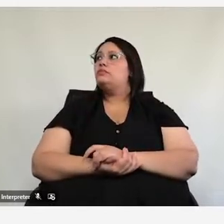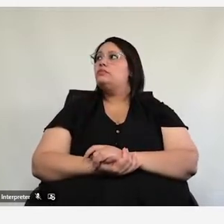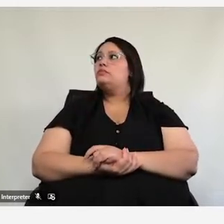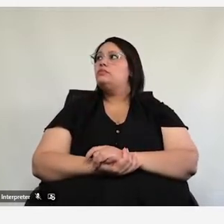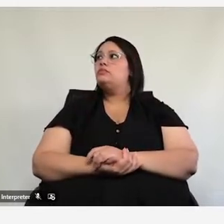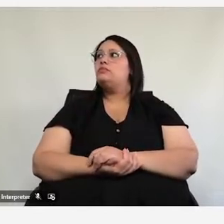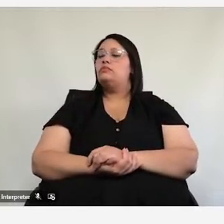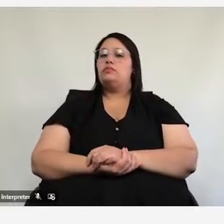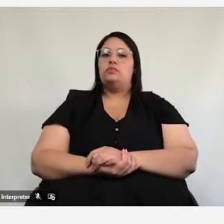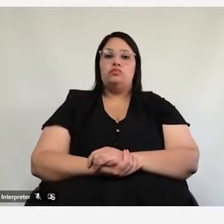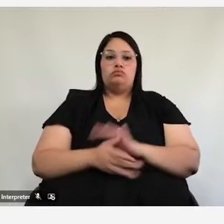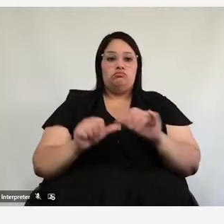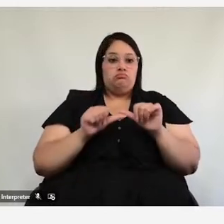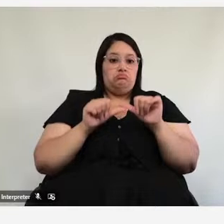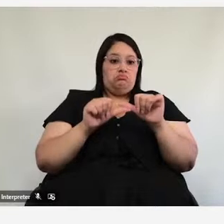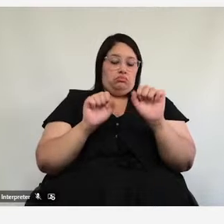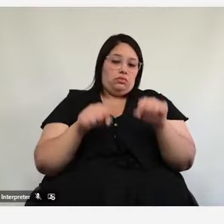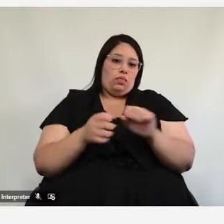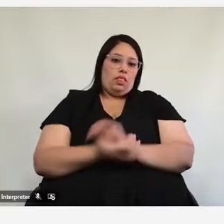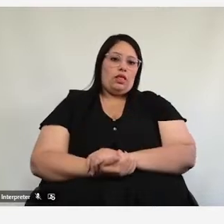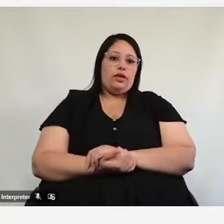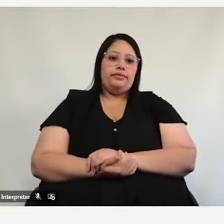Sure, you may continue then.